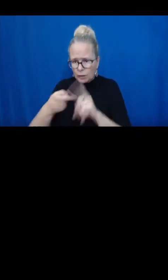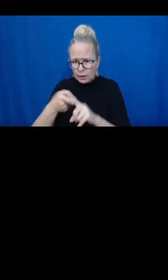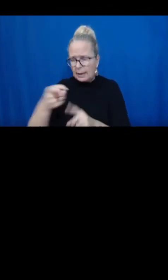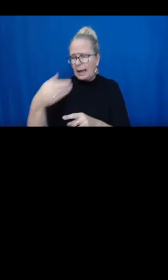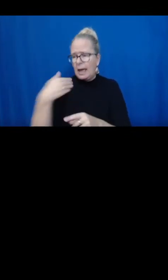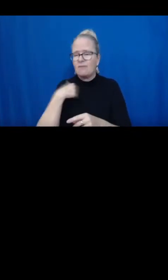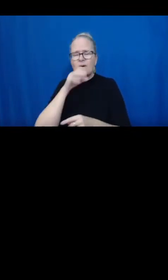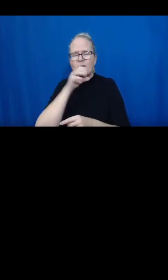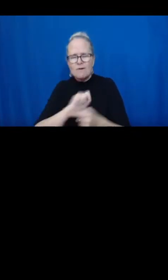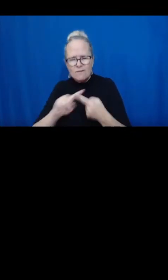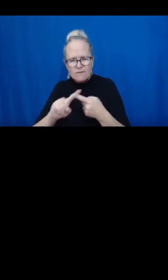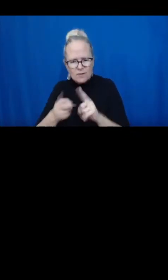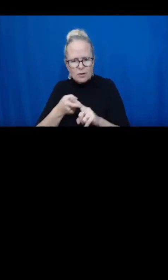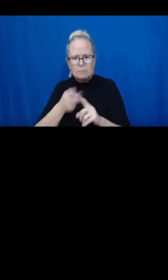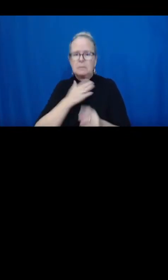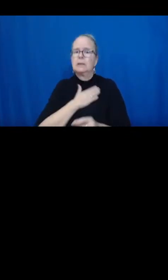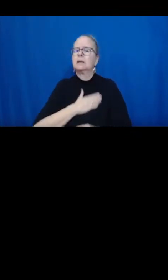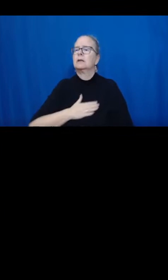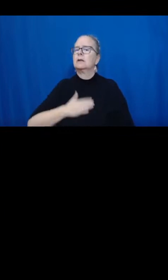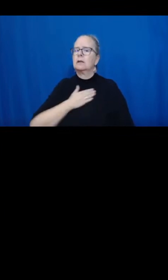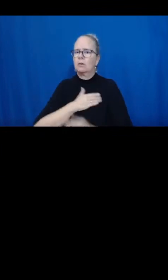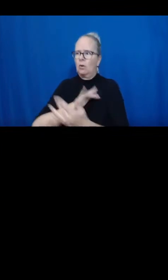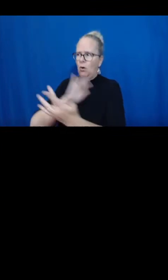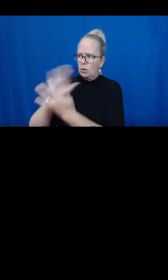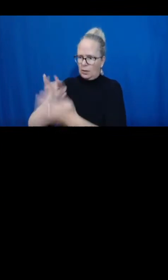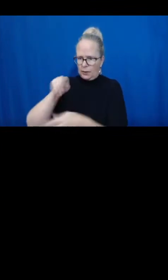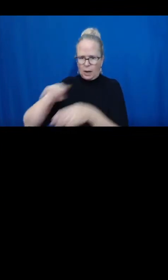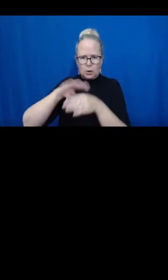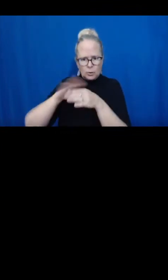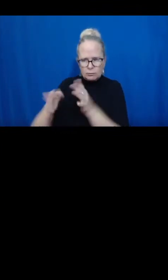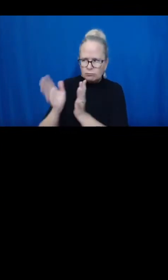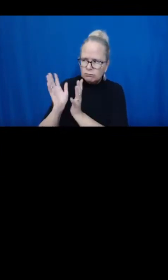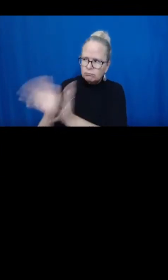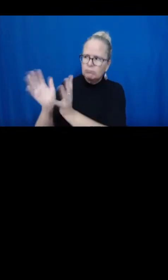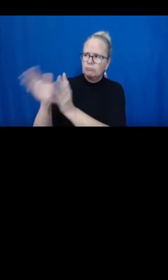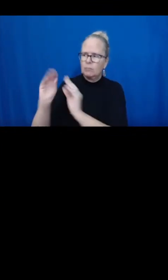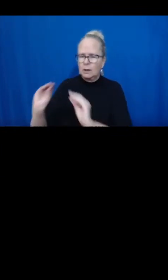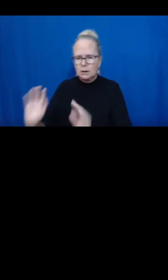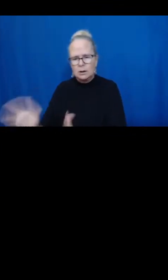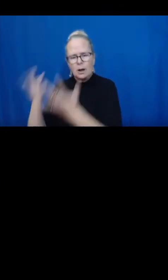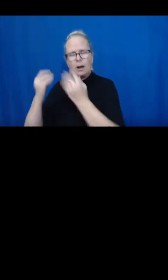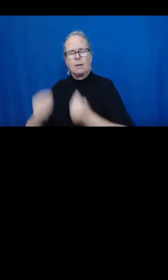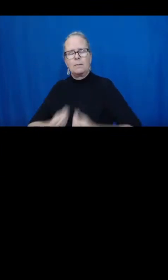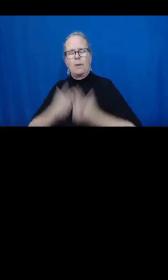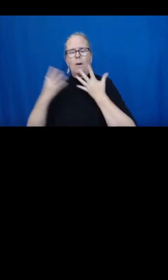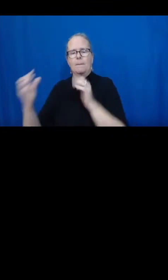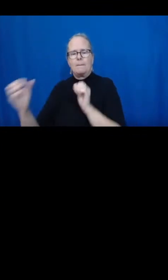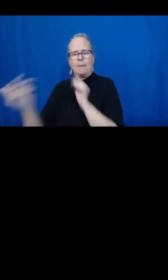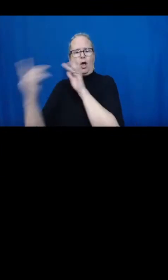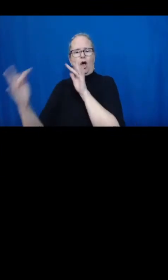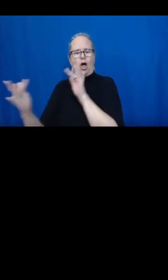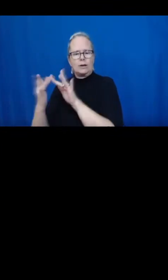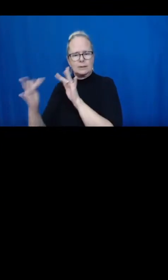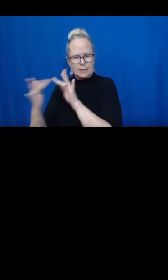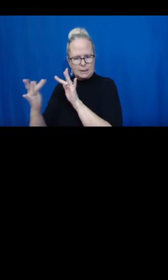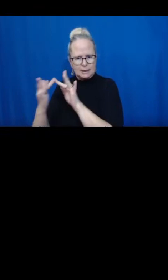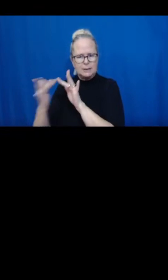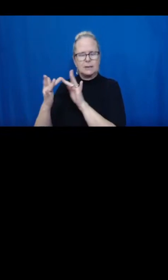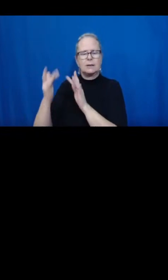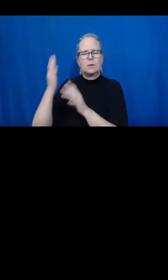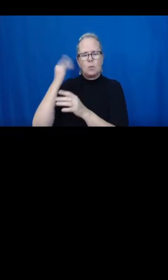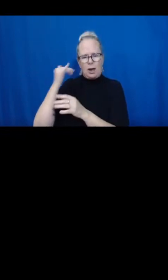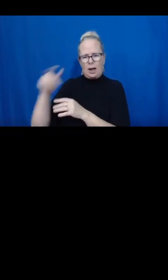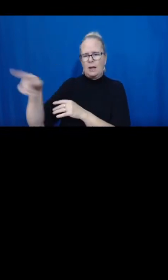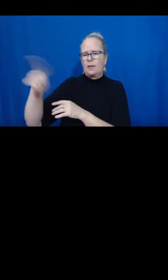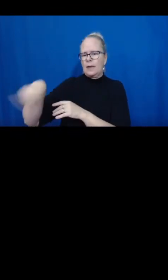demand immediate action. We know individuals and grassroots initiatives can make a real impact, and we know